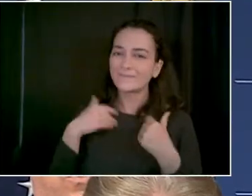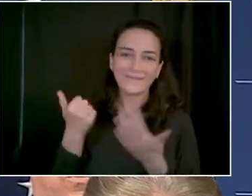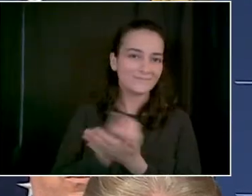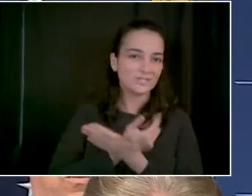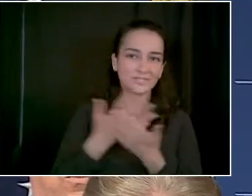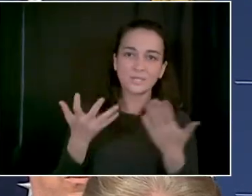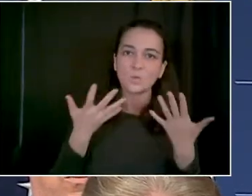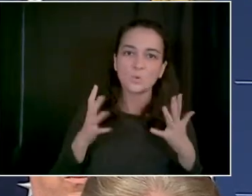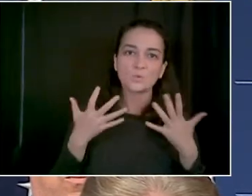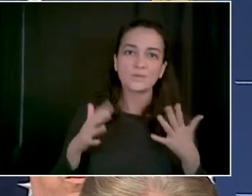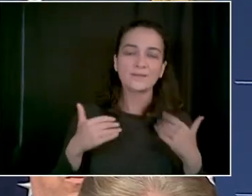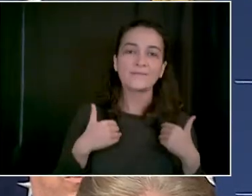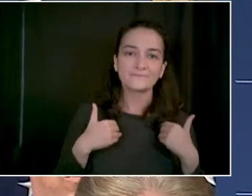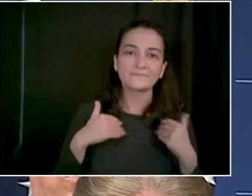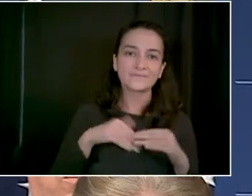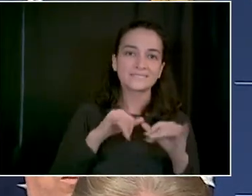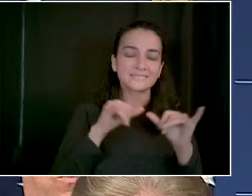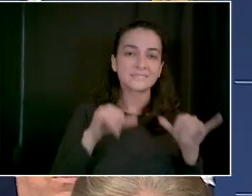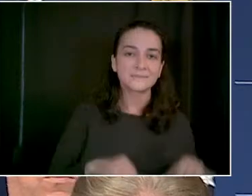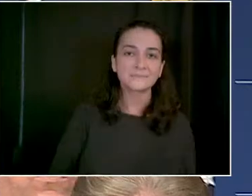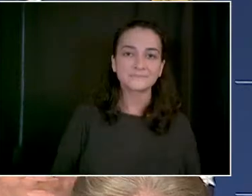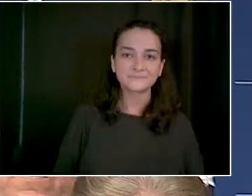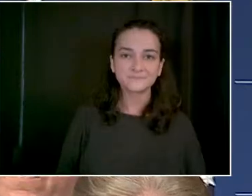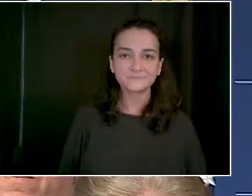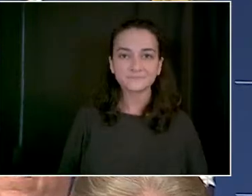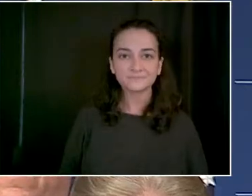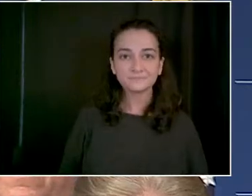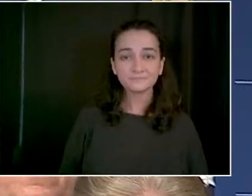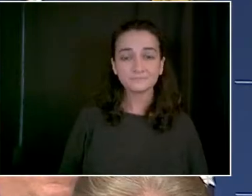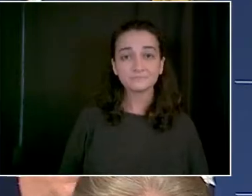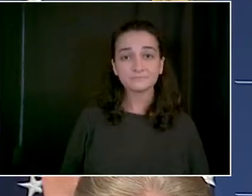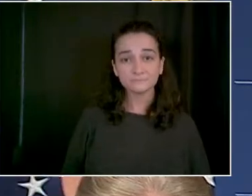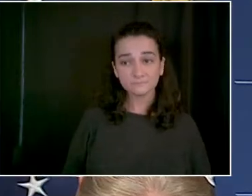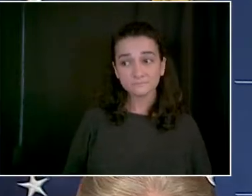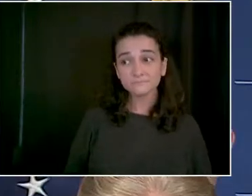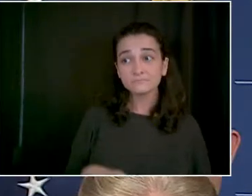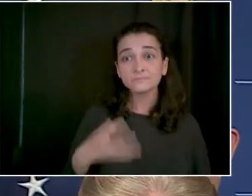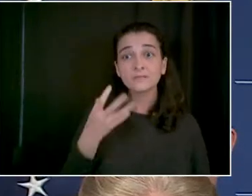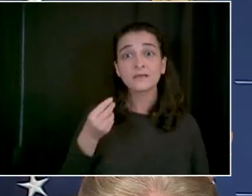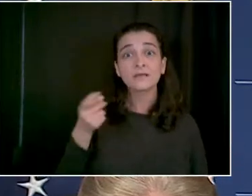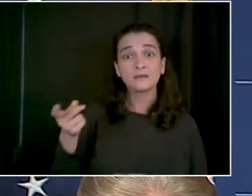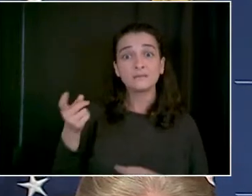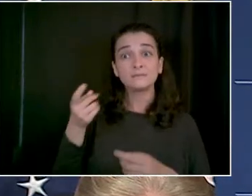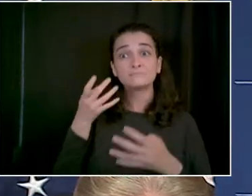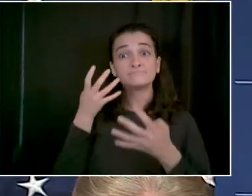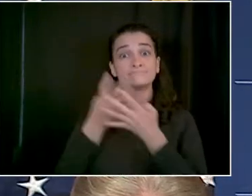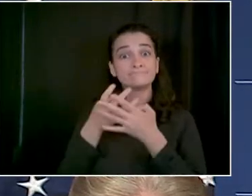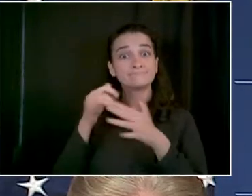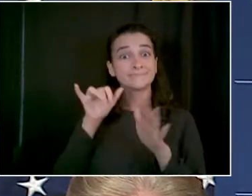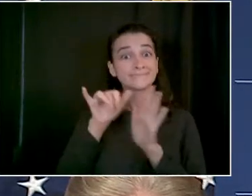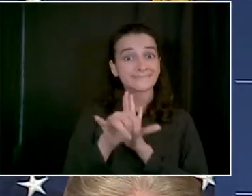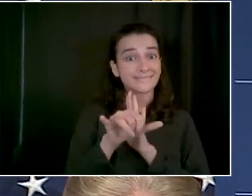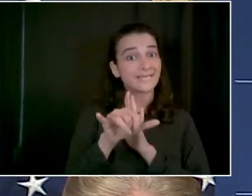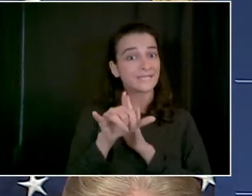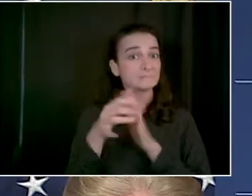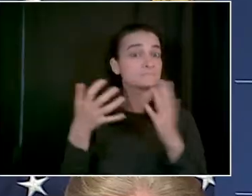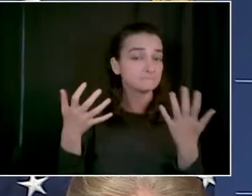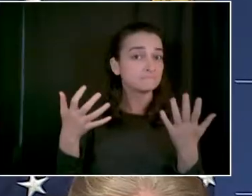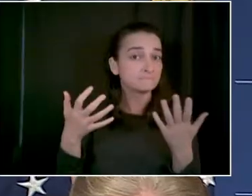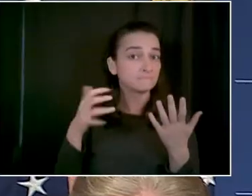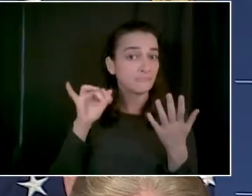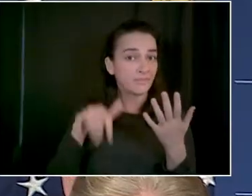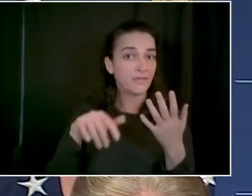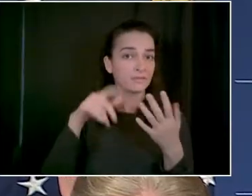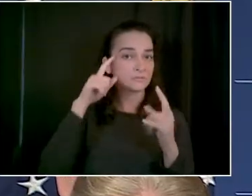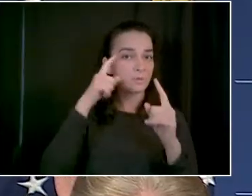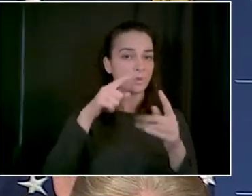these crimes stay in, but they did reforms in bail. I mean, all the tools. So the tools are going